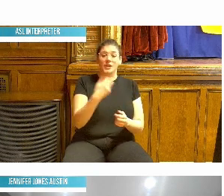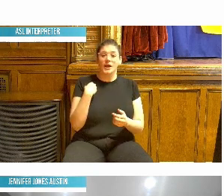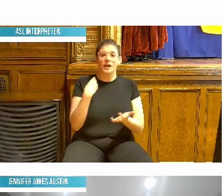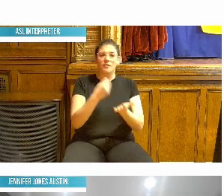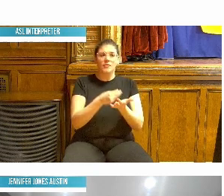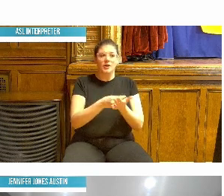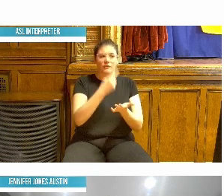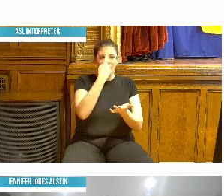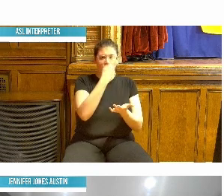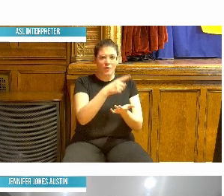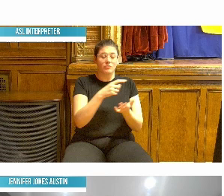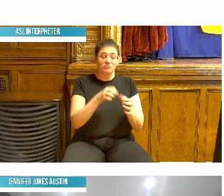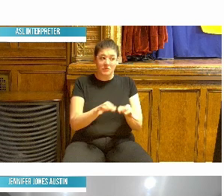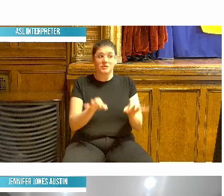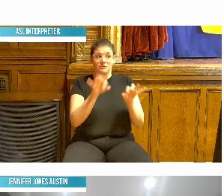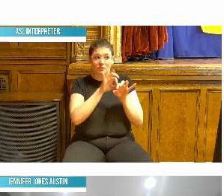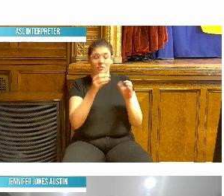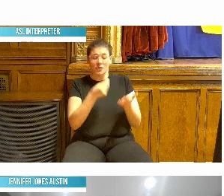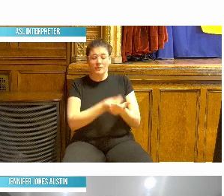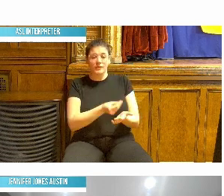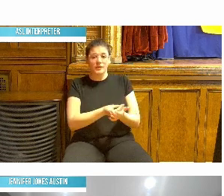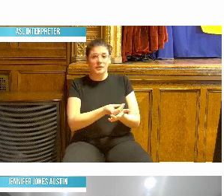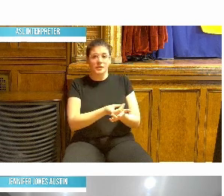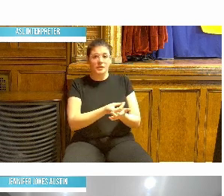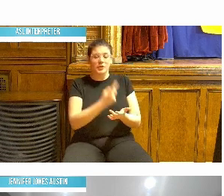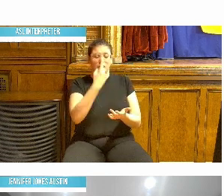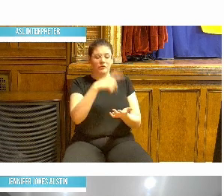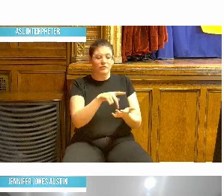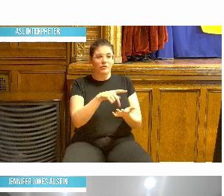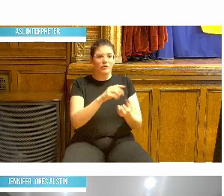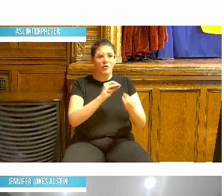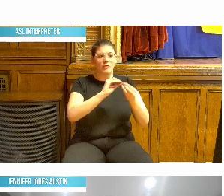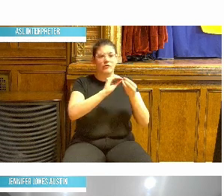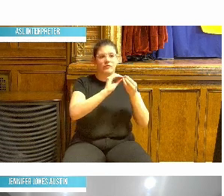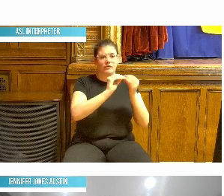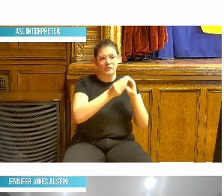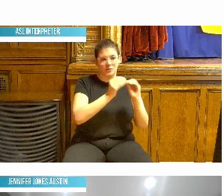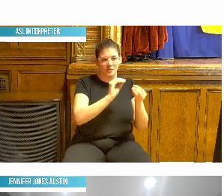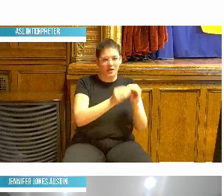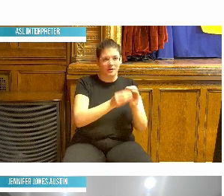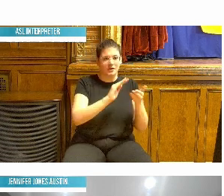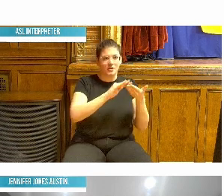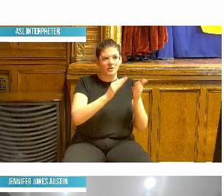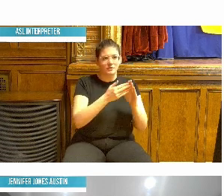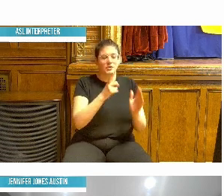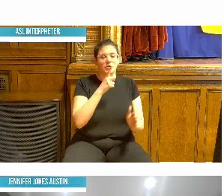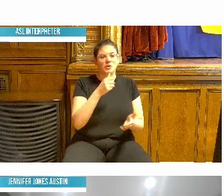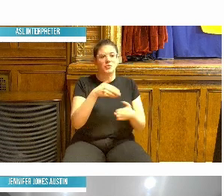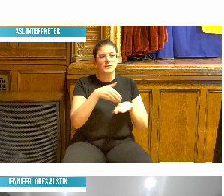funding that was put in there to repair communities that have been displaced